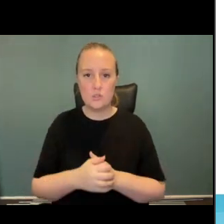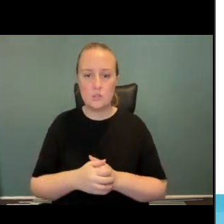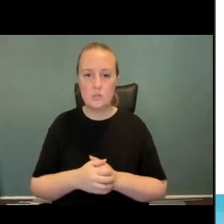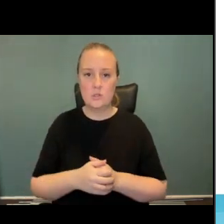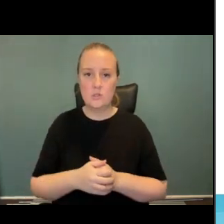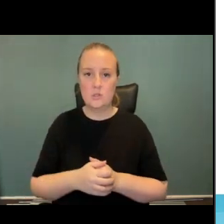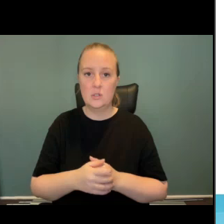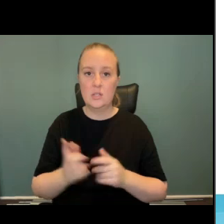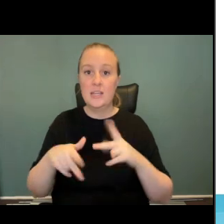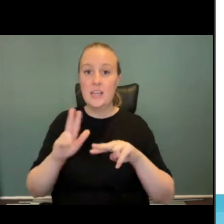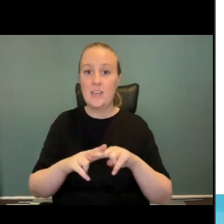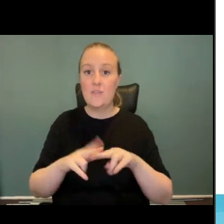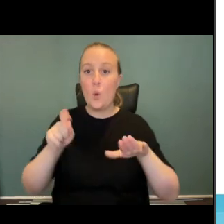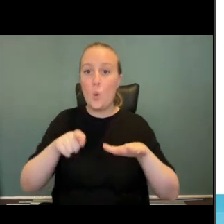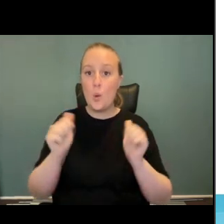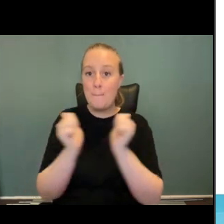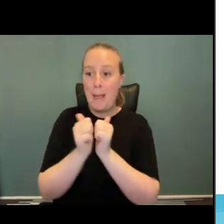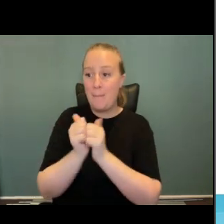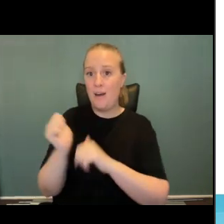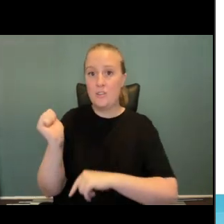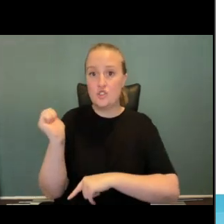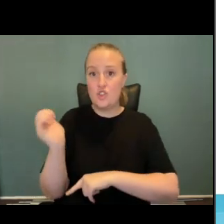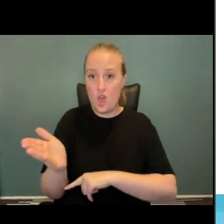the court for